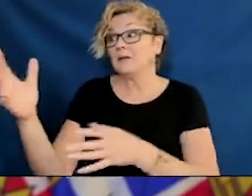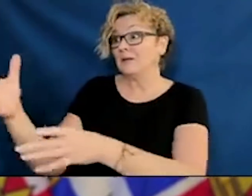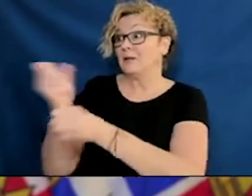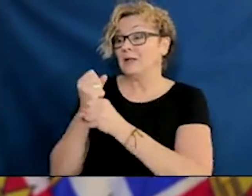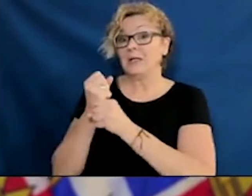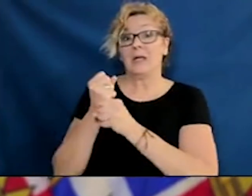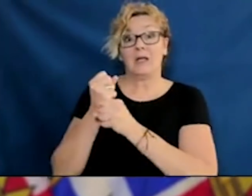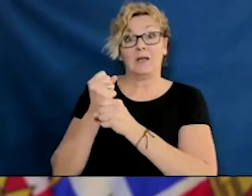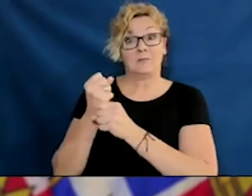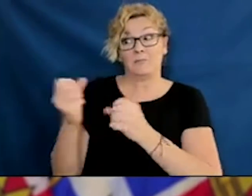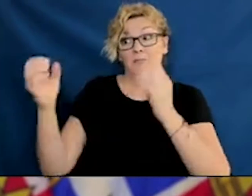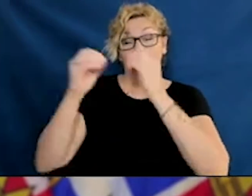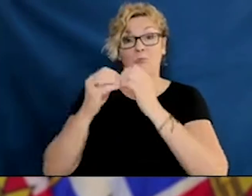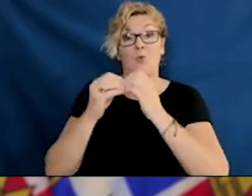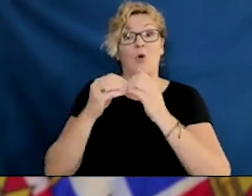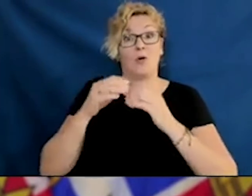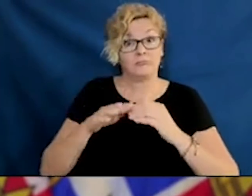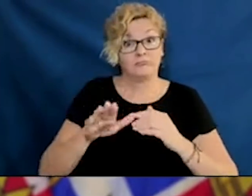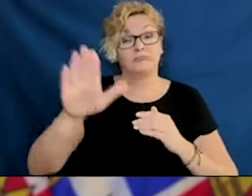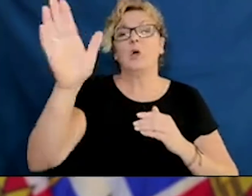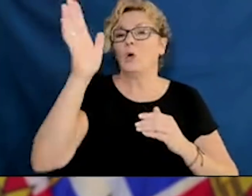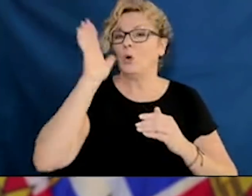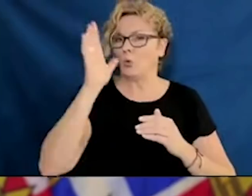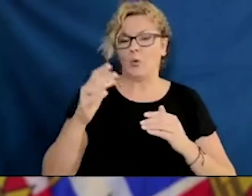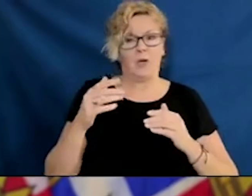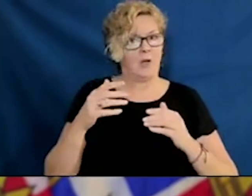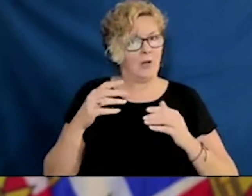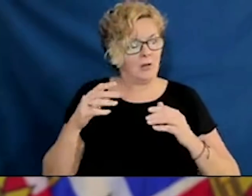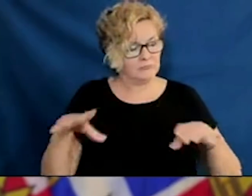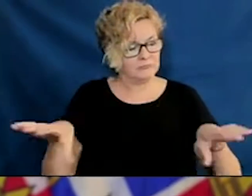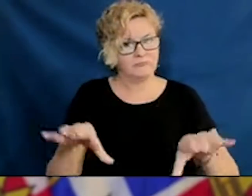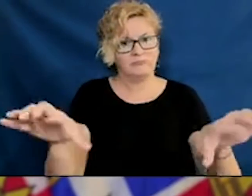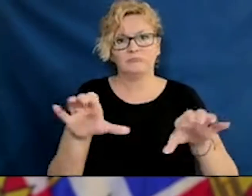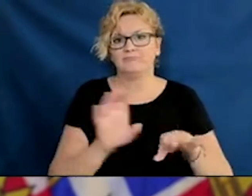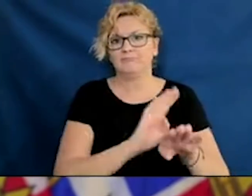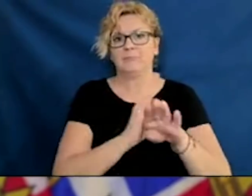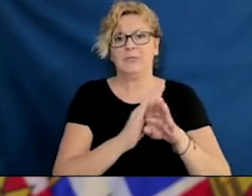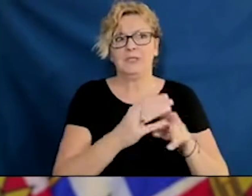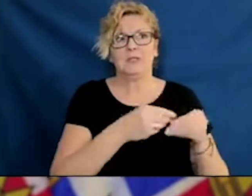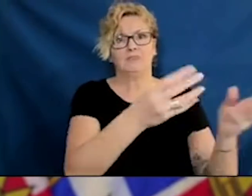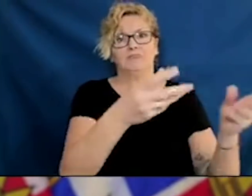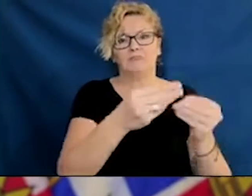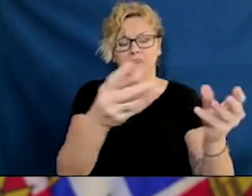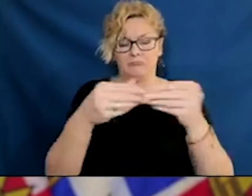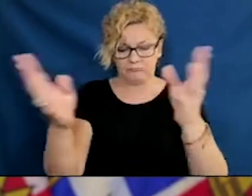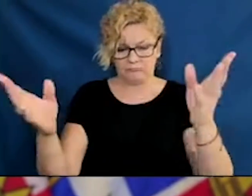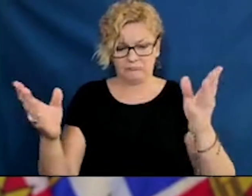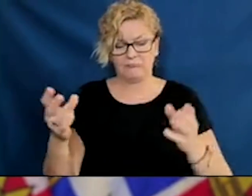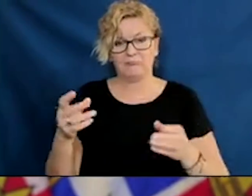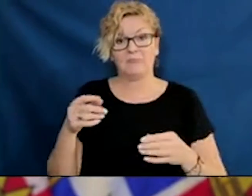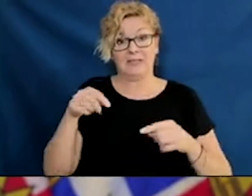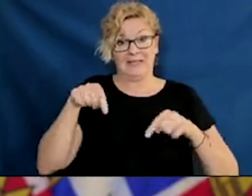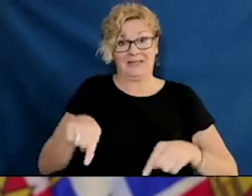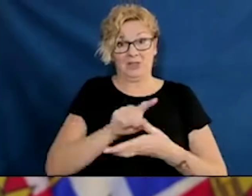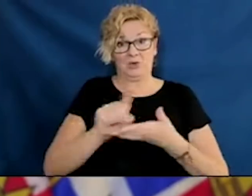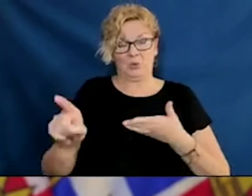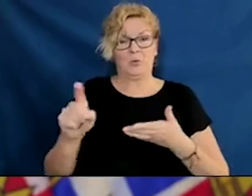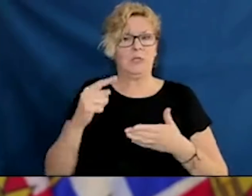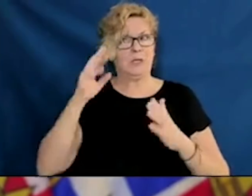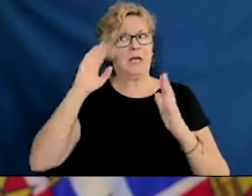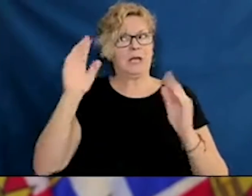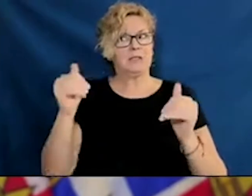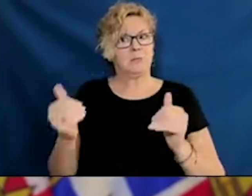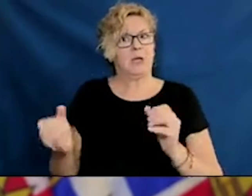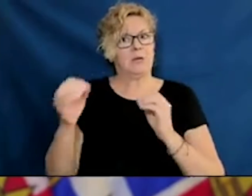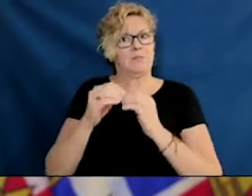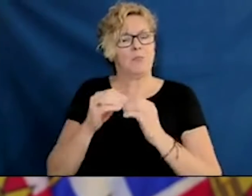weeks. We do expect that we will receive additional Moderna vaccine later in this week, although it's slotted